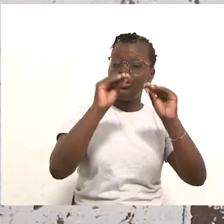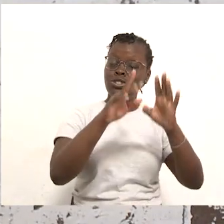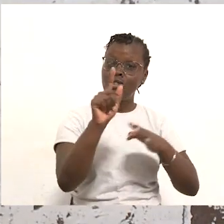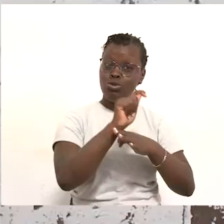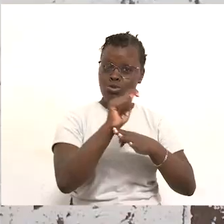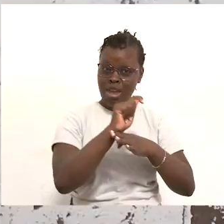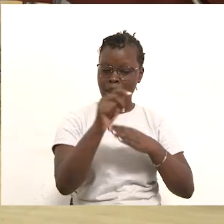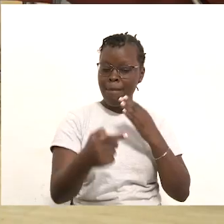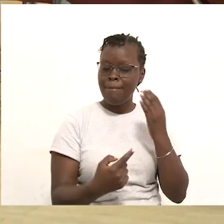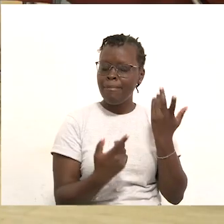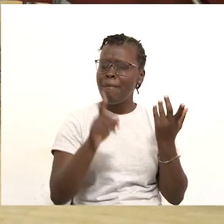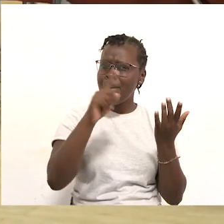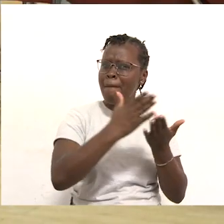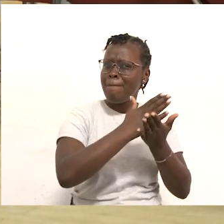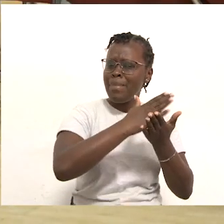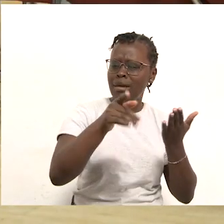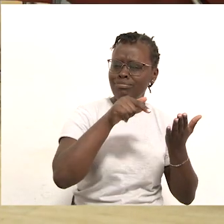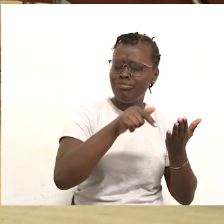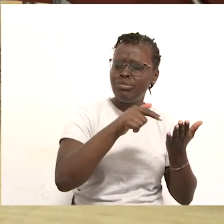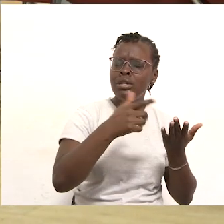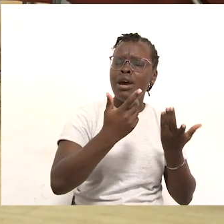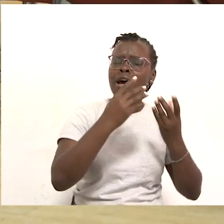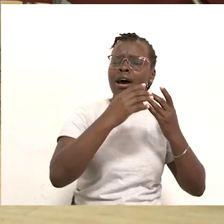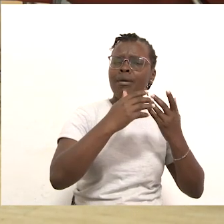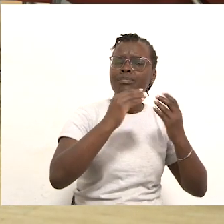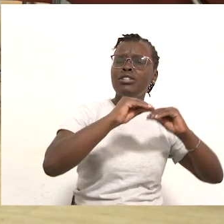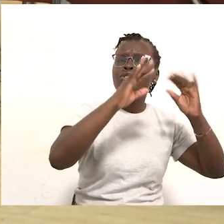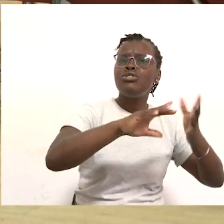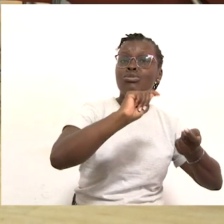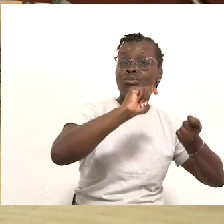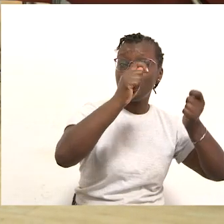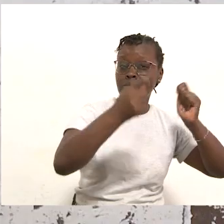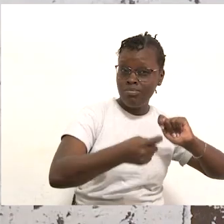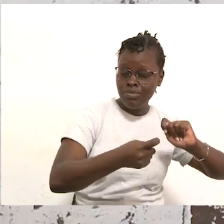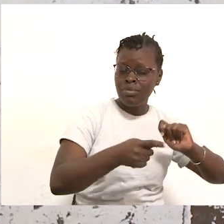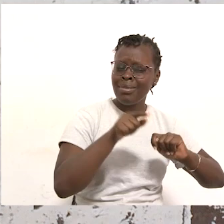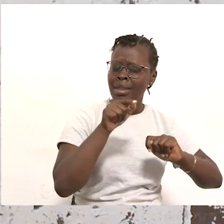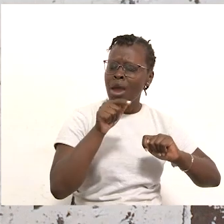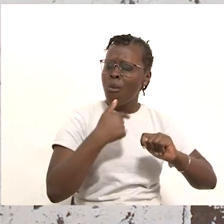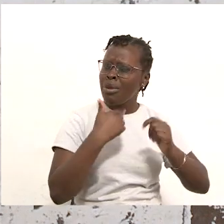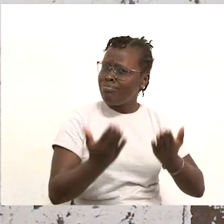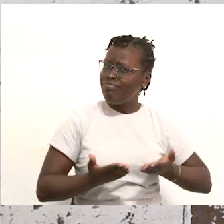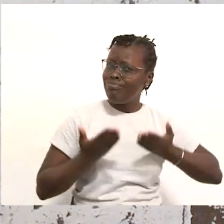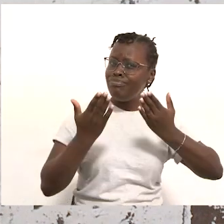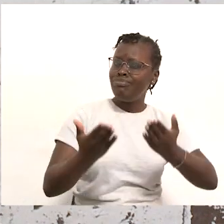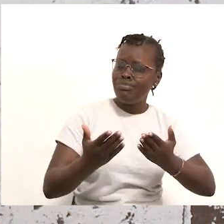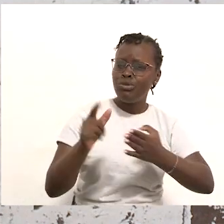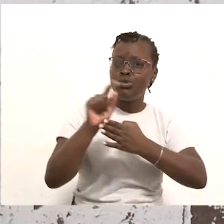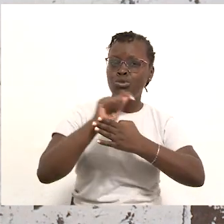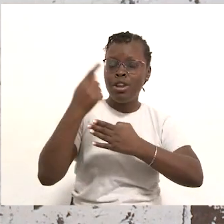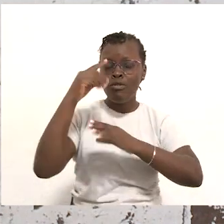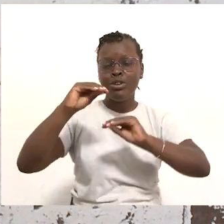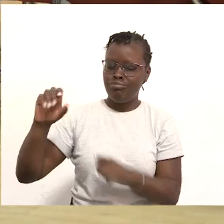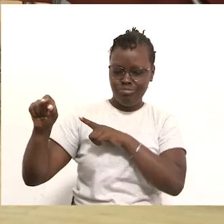the reforms. Yes. So have we been able to provide additional training for teachers or parents on the changes that are now